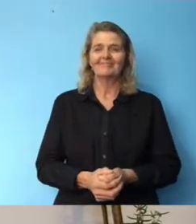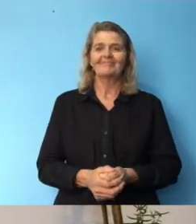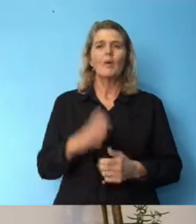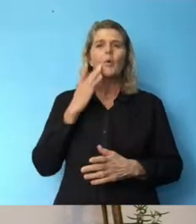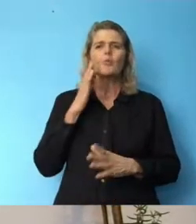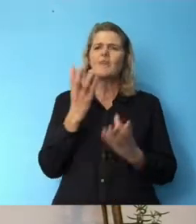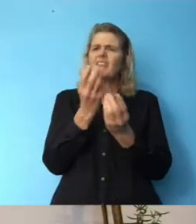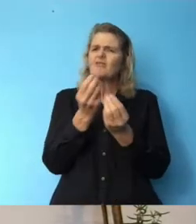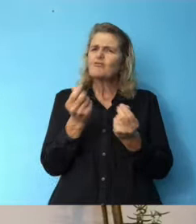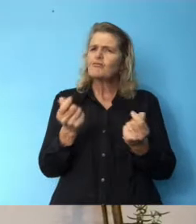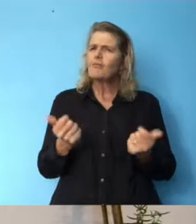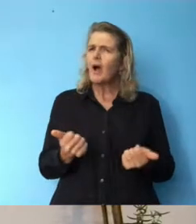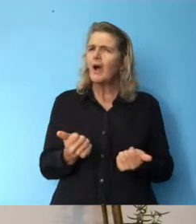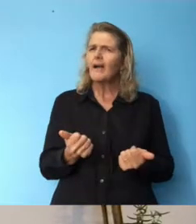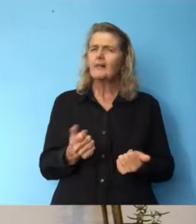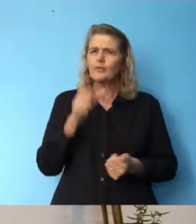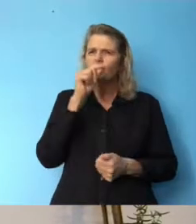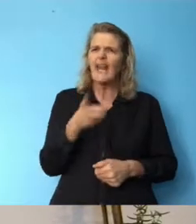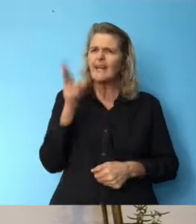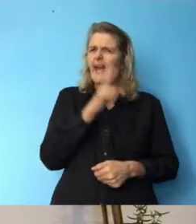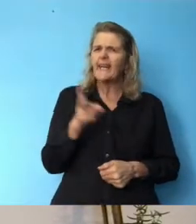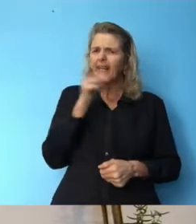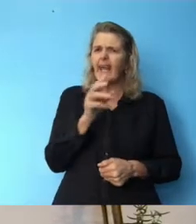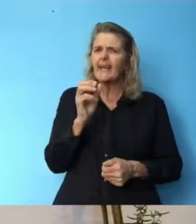Once they're dry, it's not a bad idea to go over and give it another coat if you want.